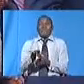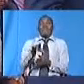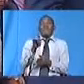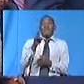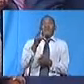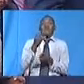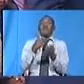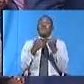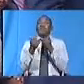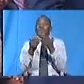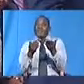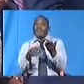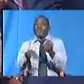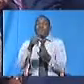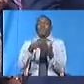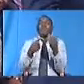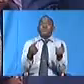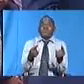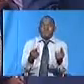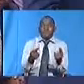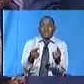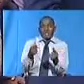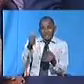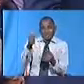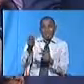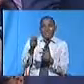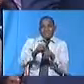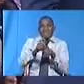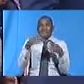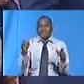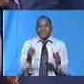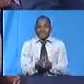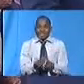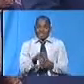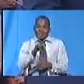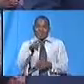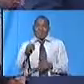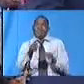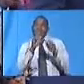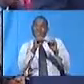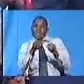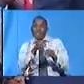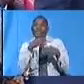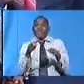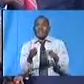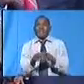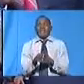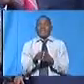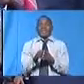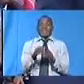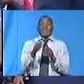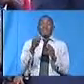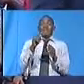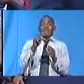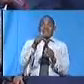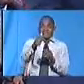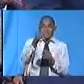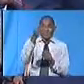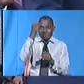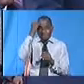What did they do? Their training must have shown them that the law allows you to refuse to sign a pink